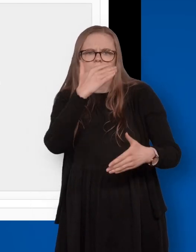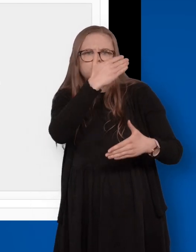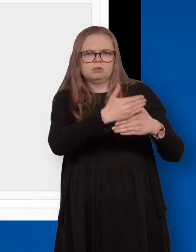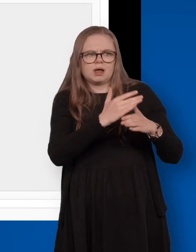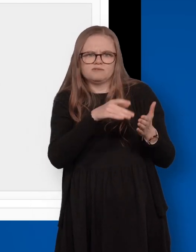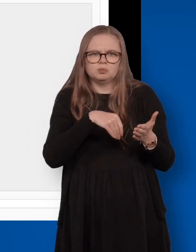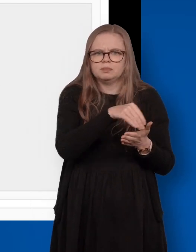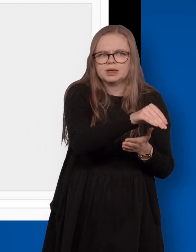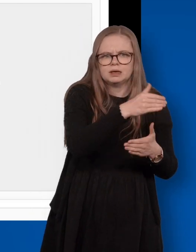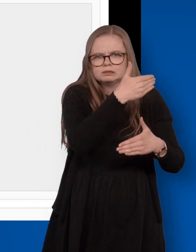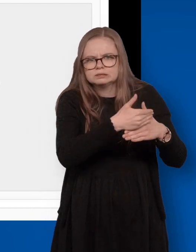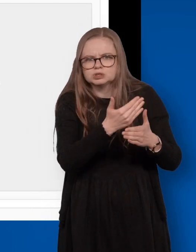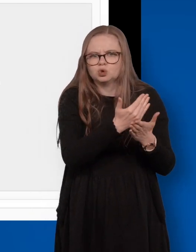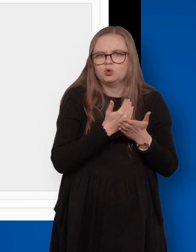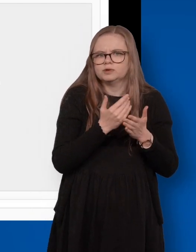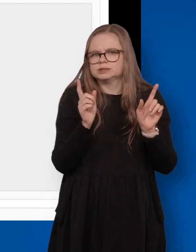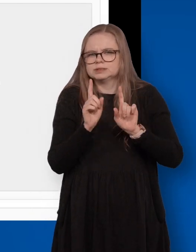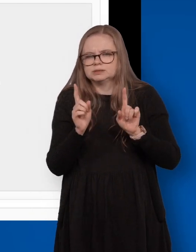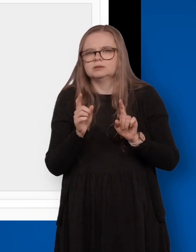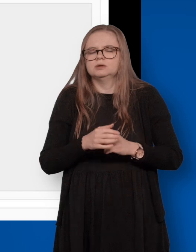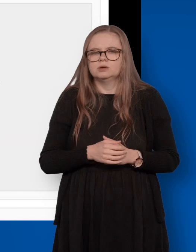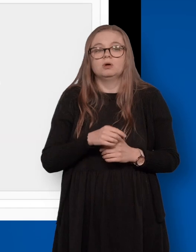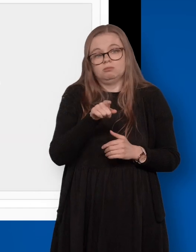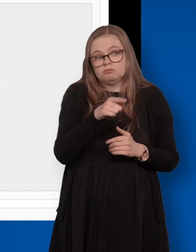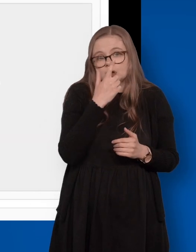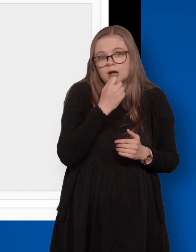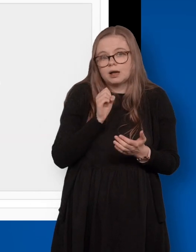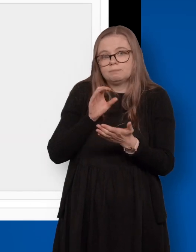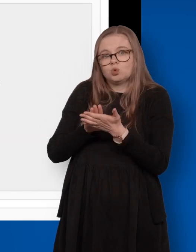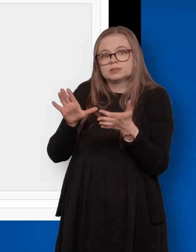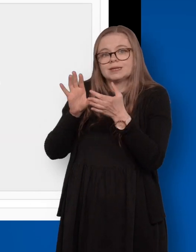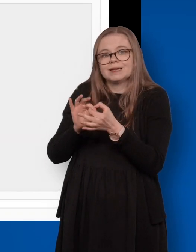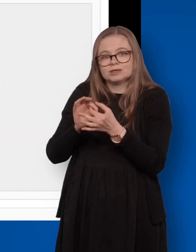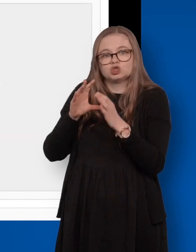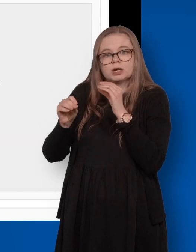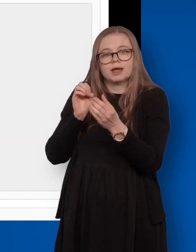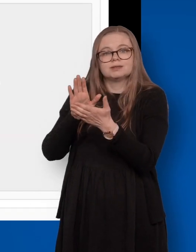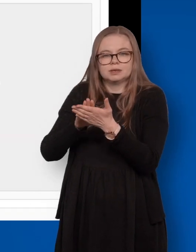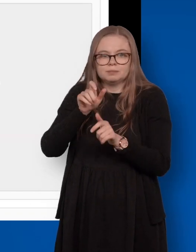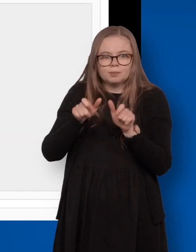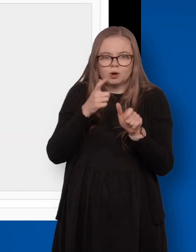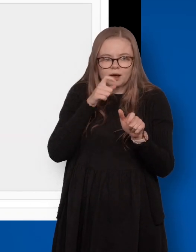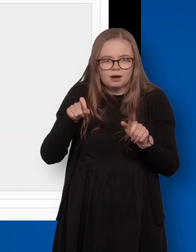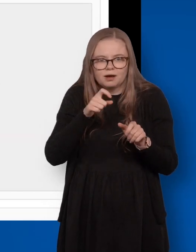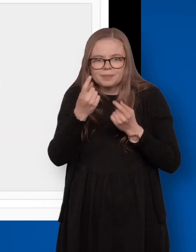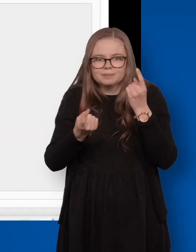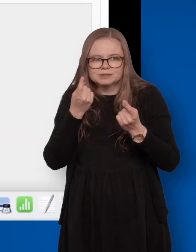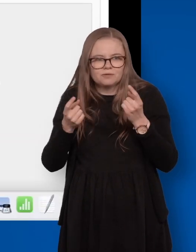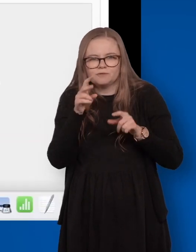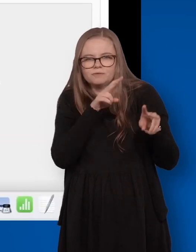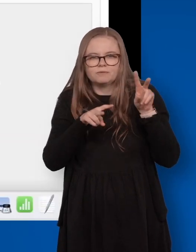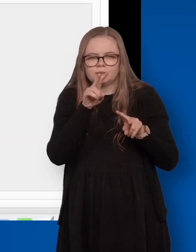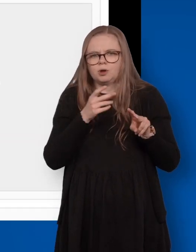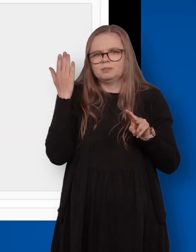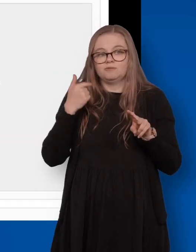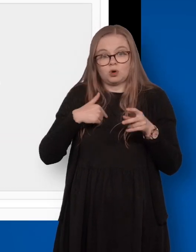behind paywall or, security and things like that. So if we could put a link in the chat, then people can explore it further. But when